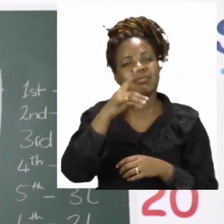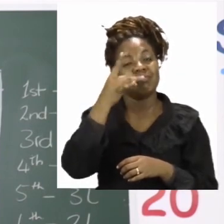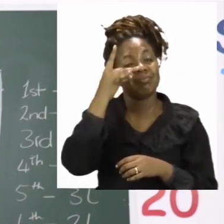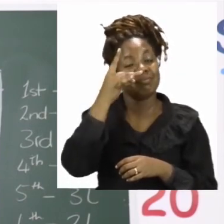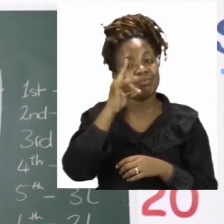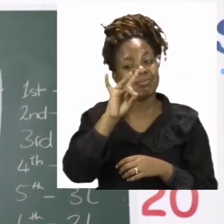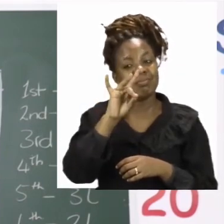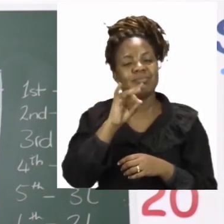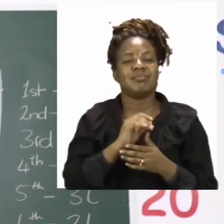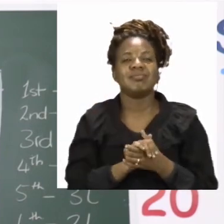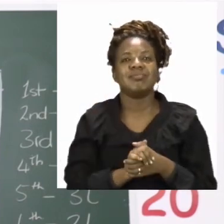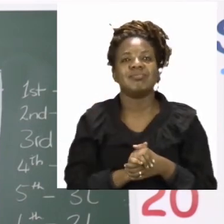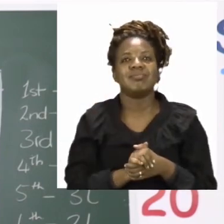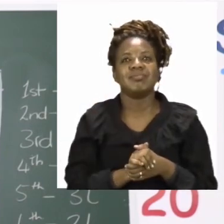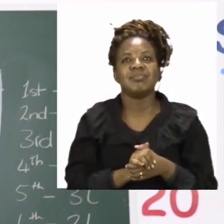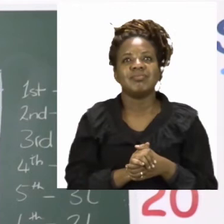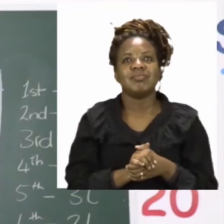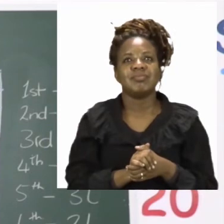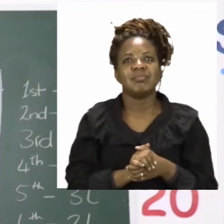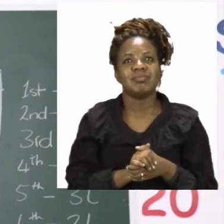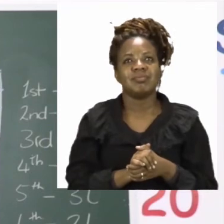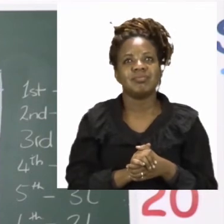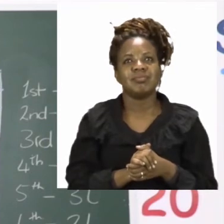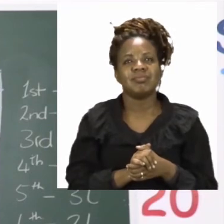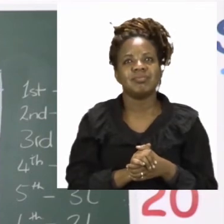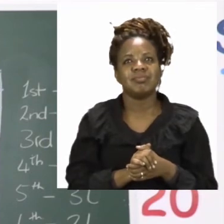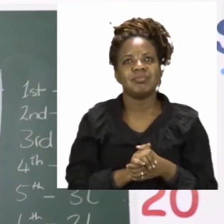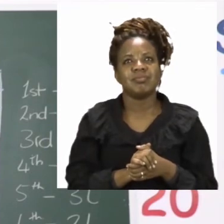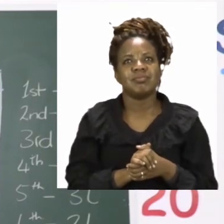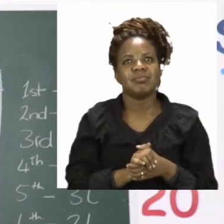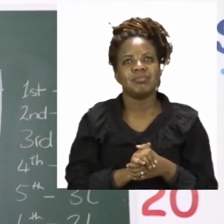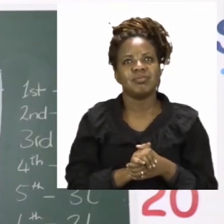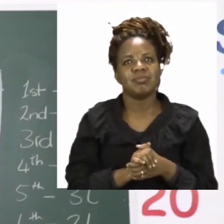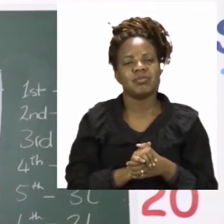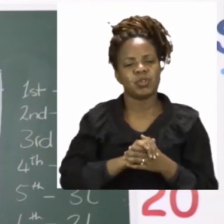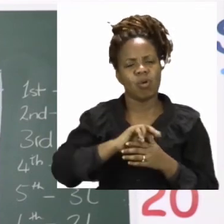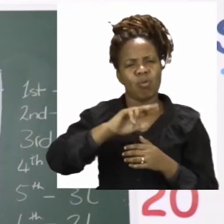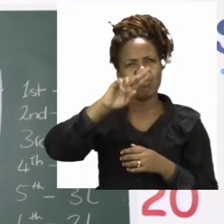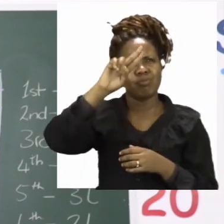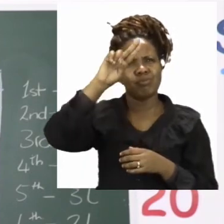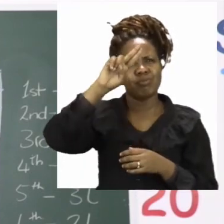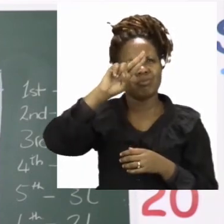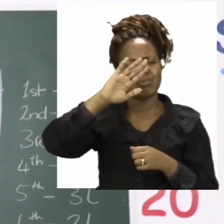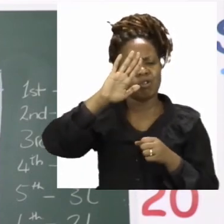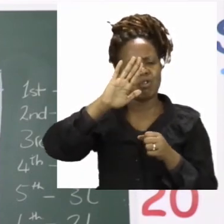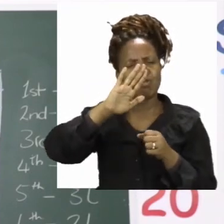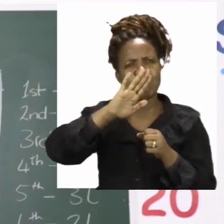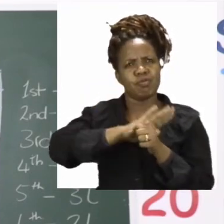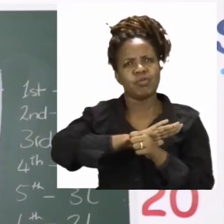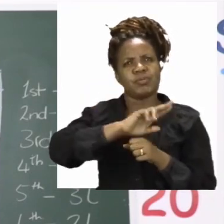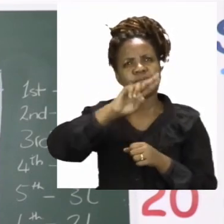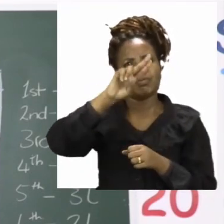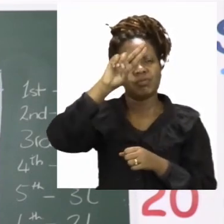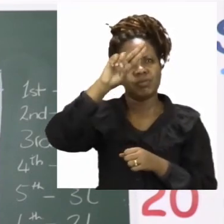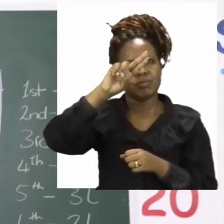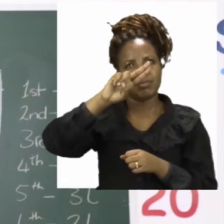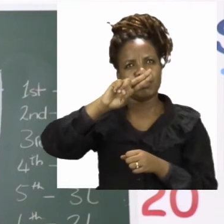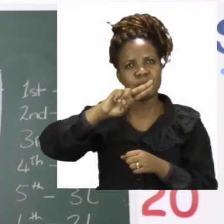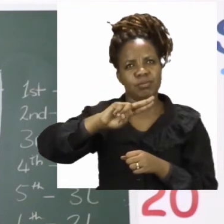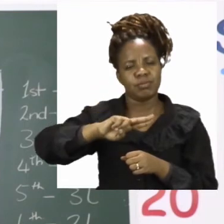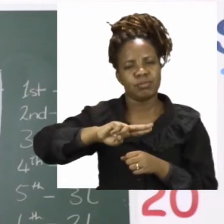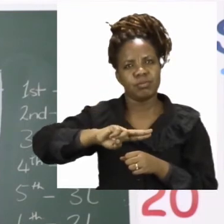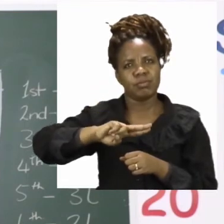7, 8. So that means all the blocks are being colored. Please make sure that you